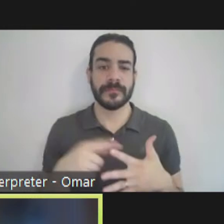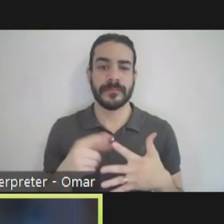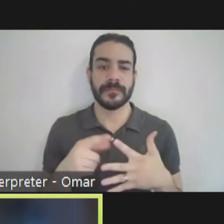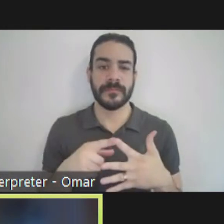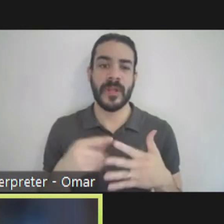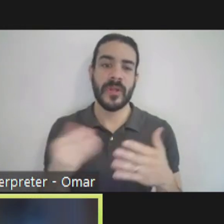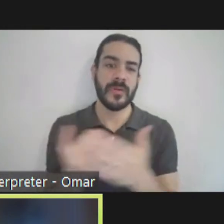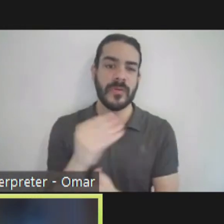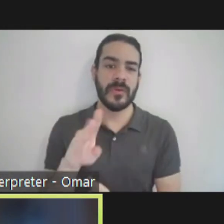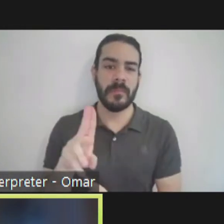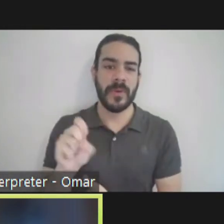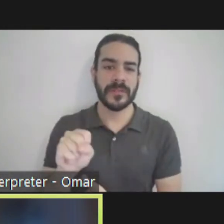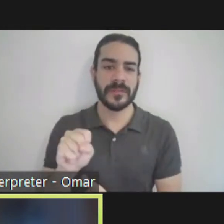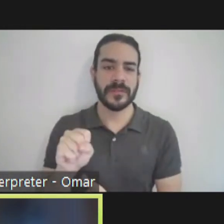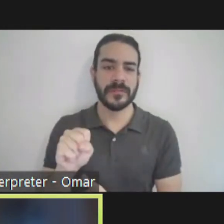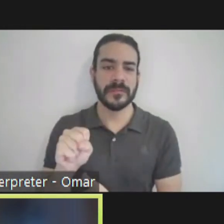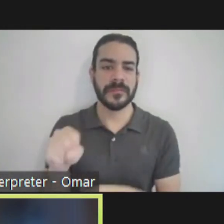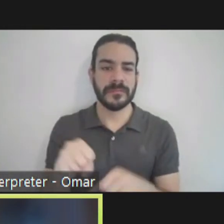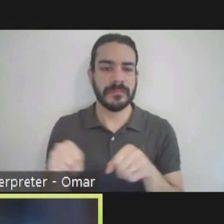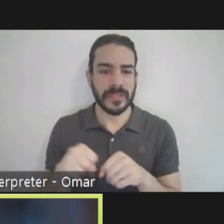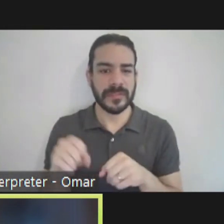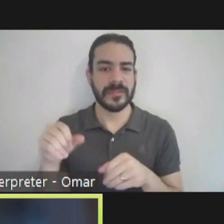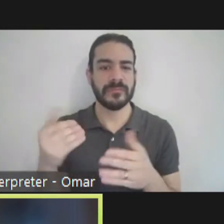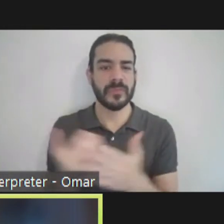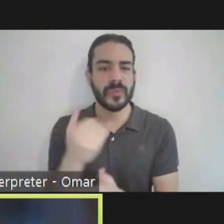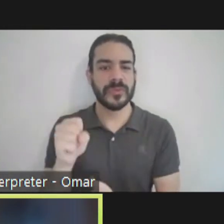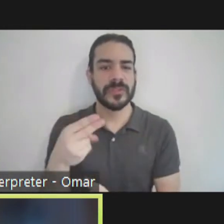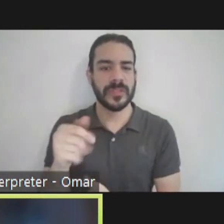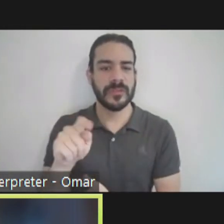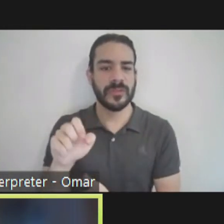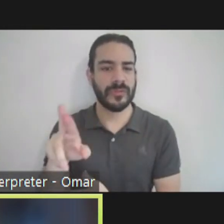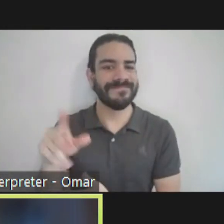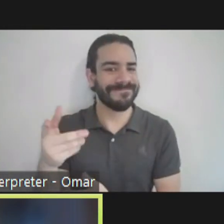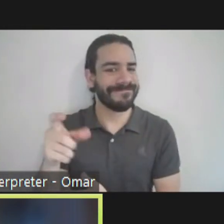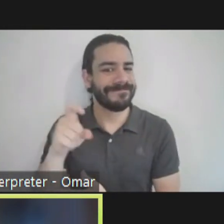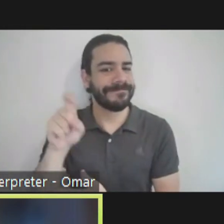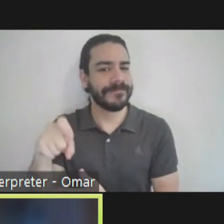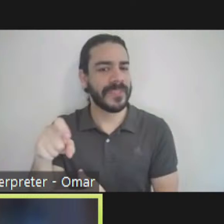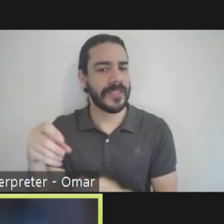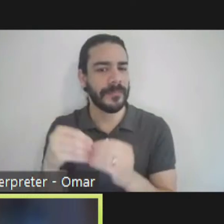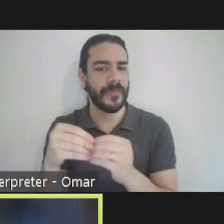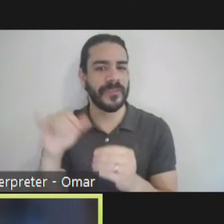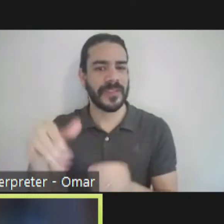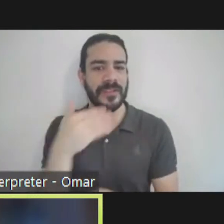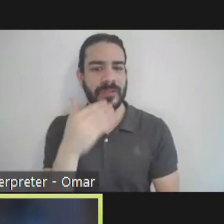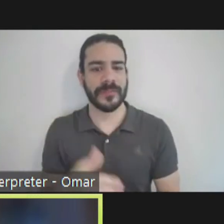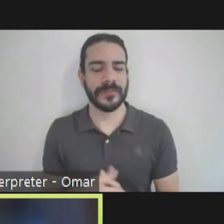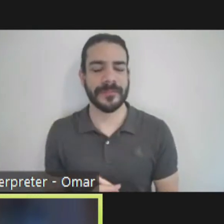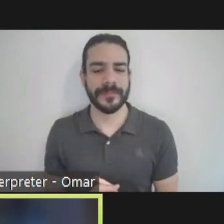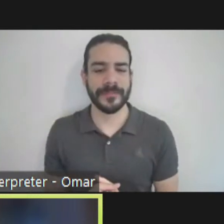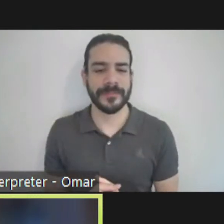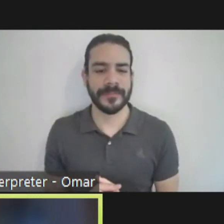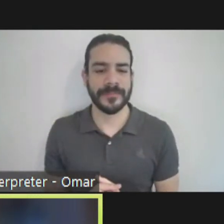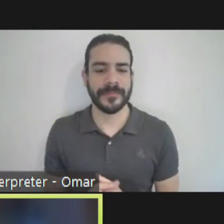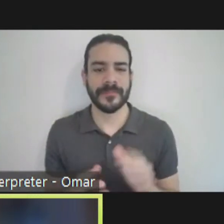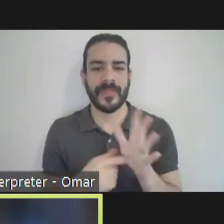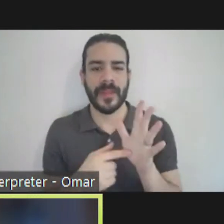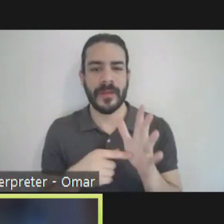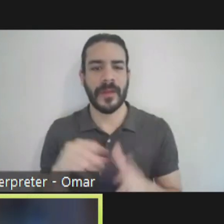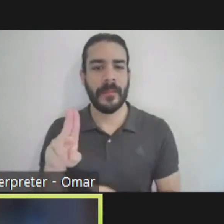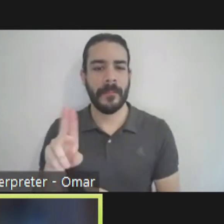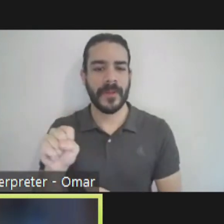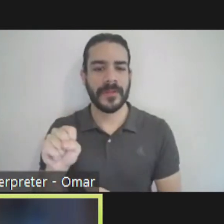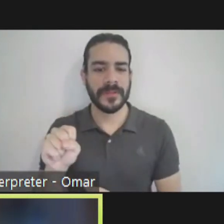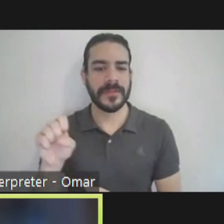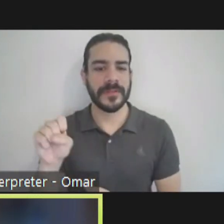I appreciate the additions of new ones. For example, bus bay C is used by 3 different bus lines, and it's not uncommon